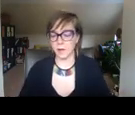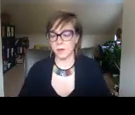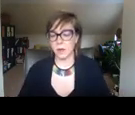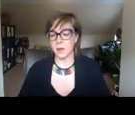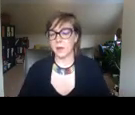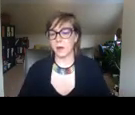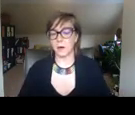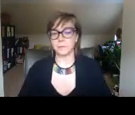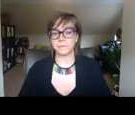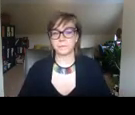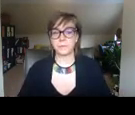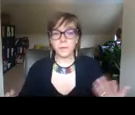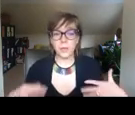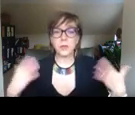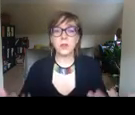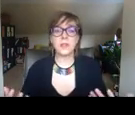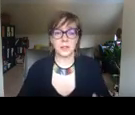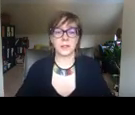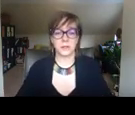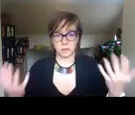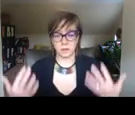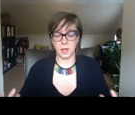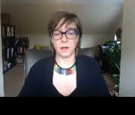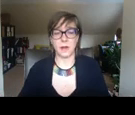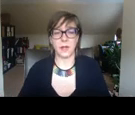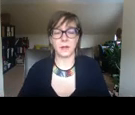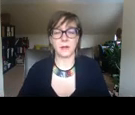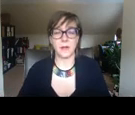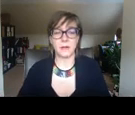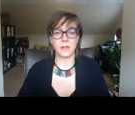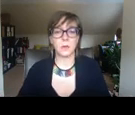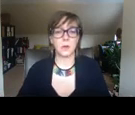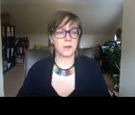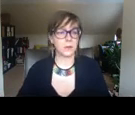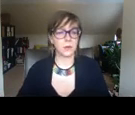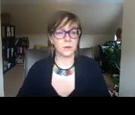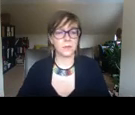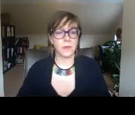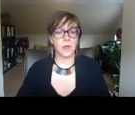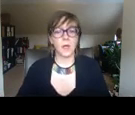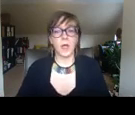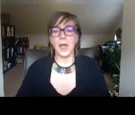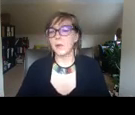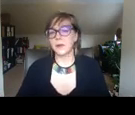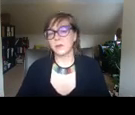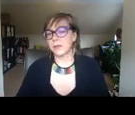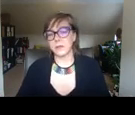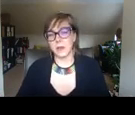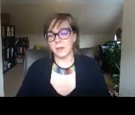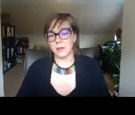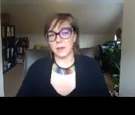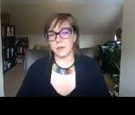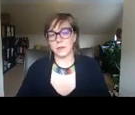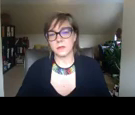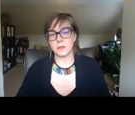we have, the goodness in us, and that's what we'll get in return. And mindfulness,